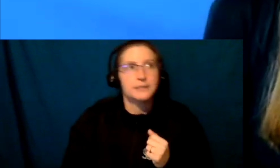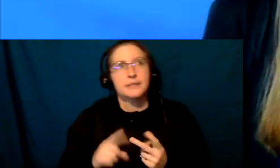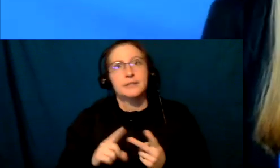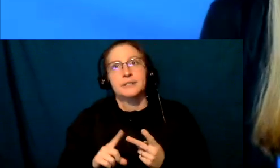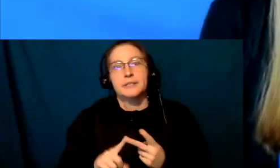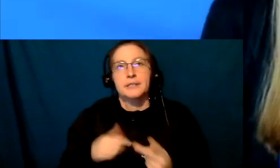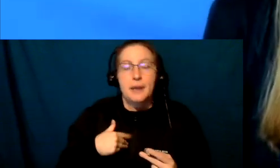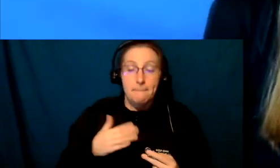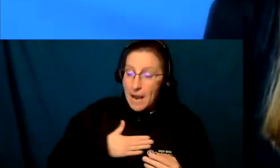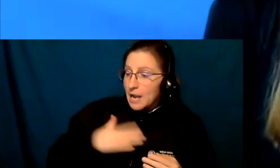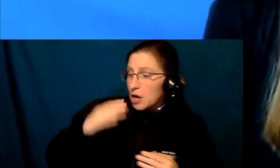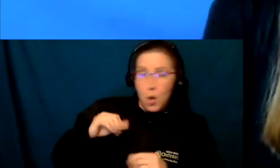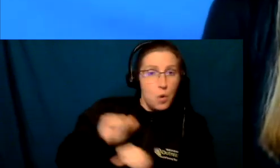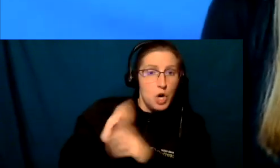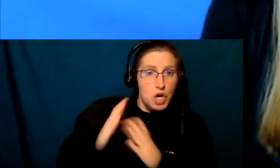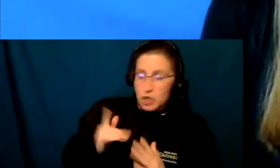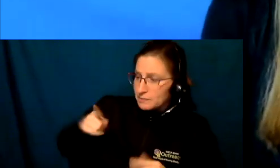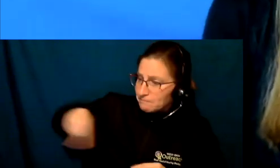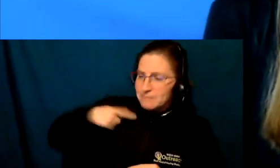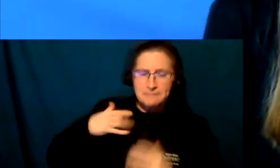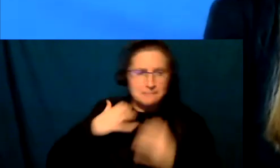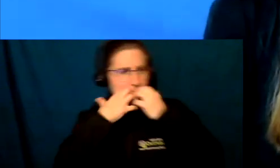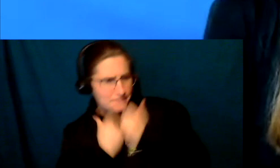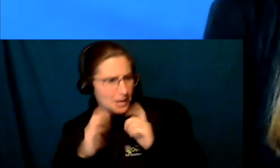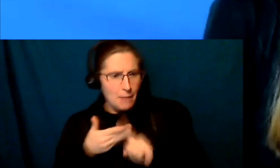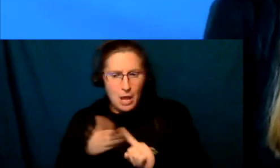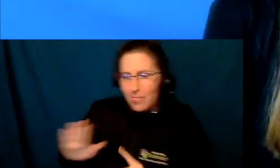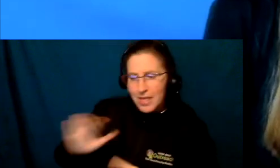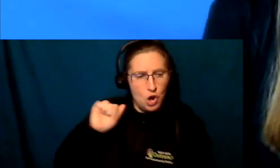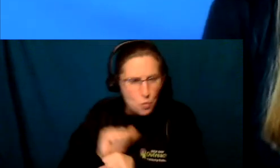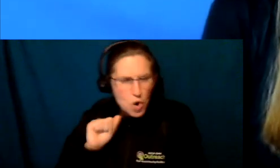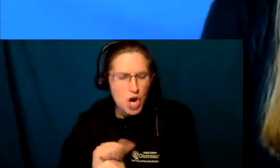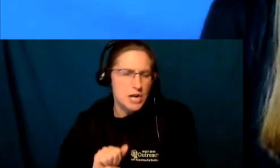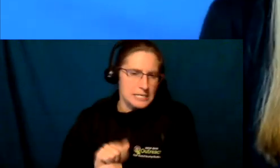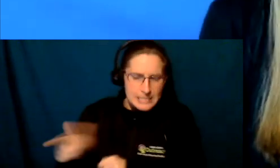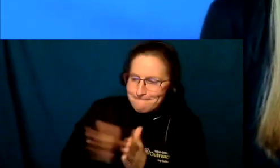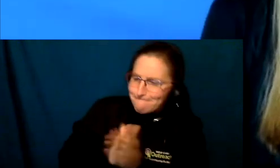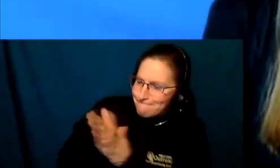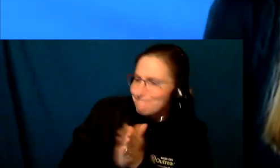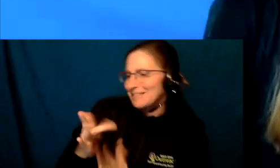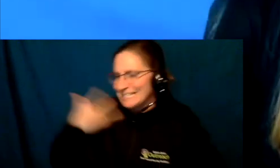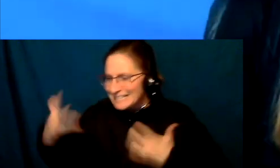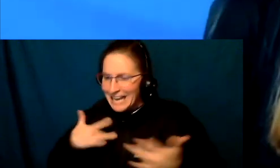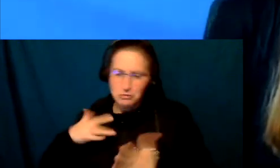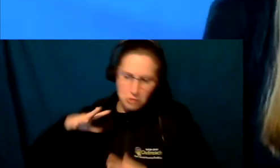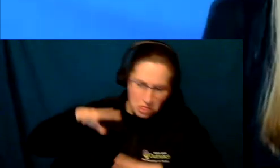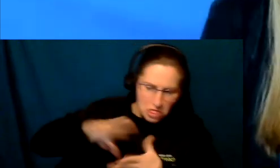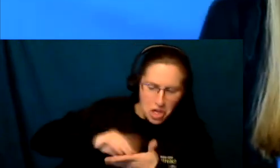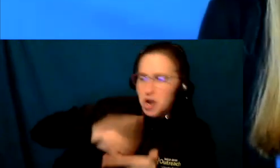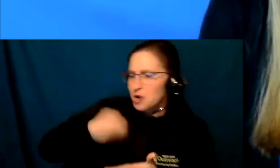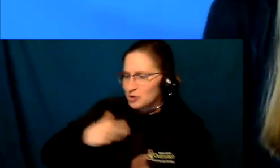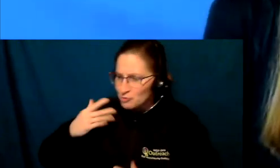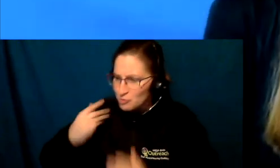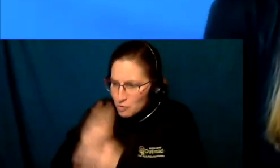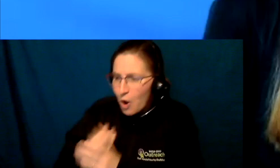my colleagues who are there and are just so passionate about the work that they do and are just so excited to continue to learn and grow in their